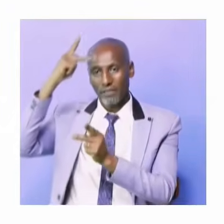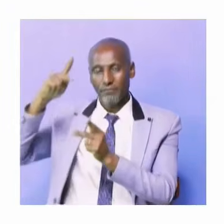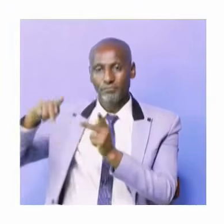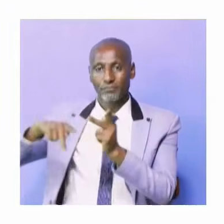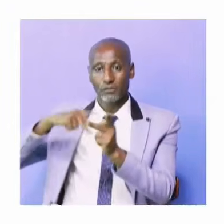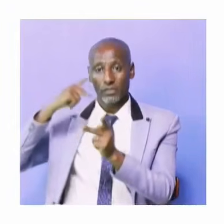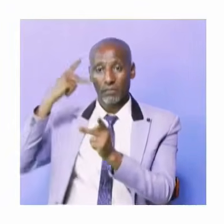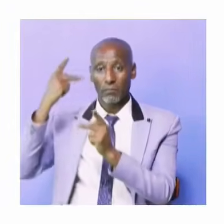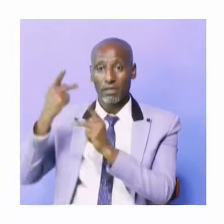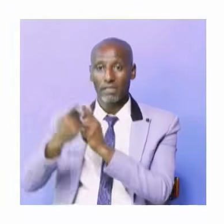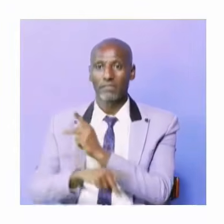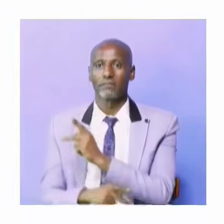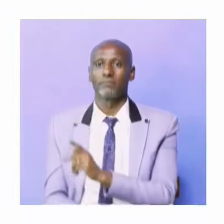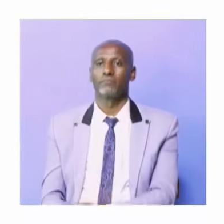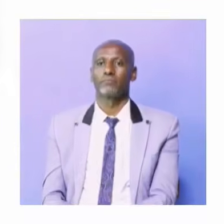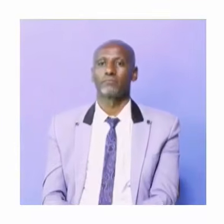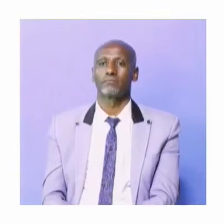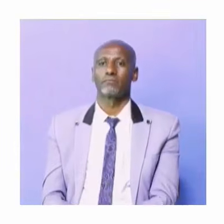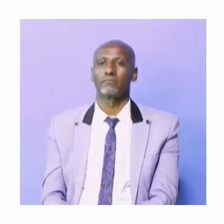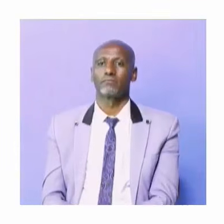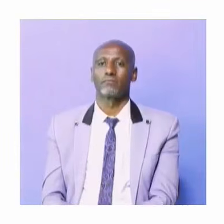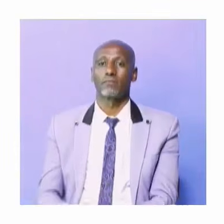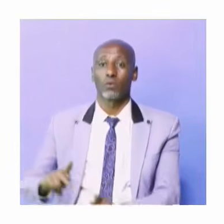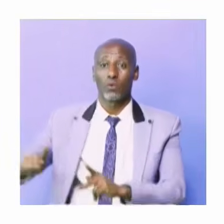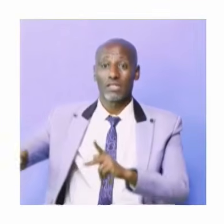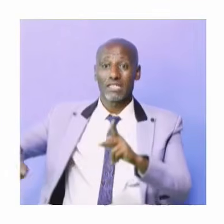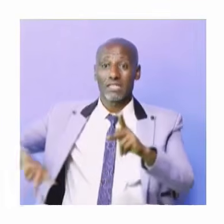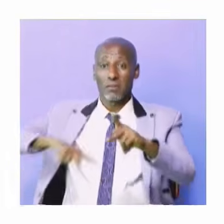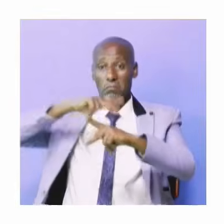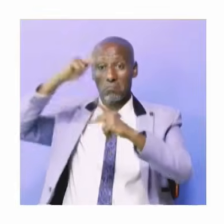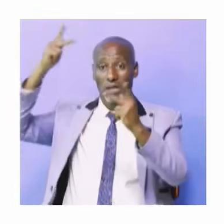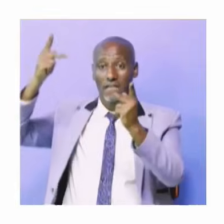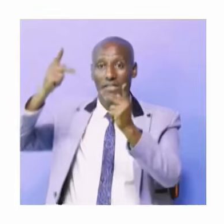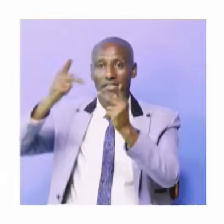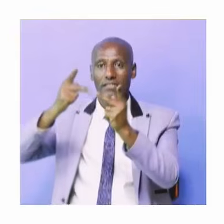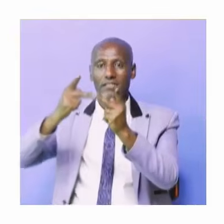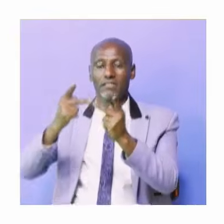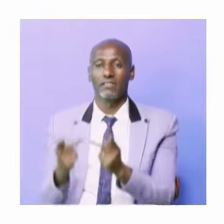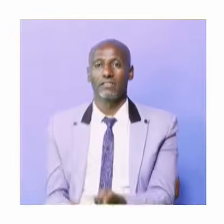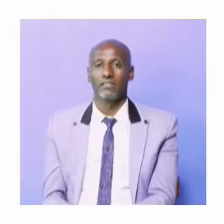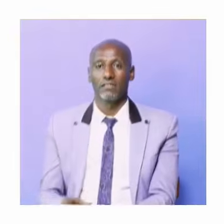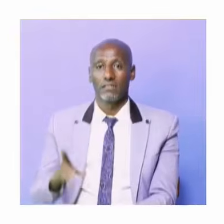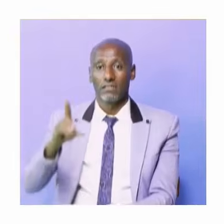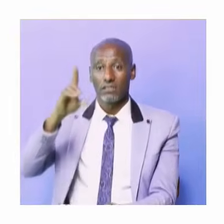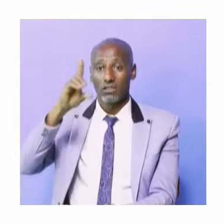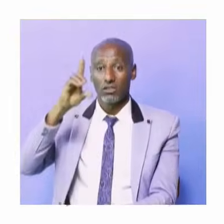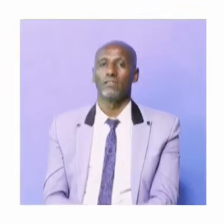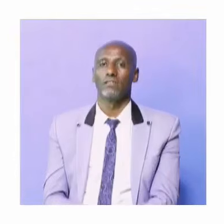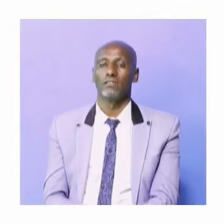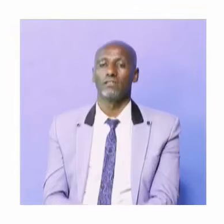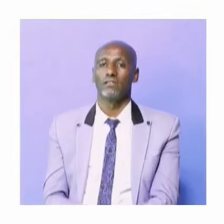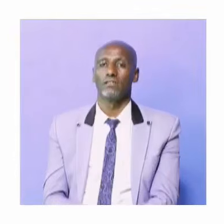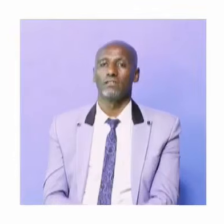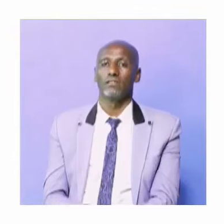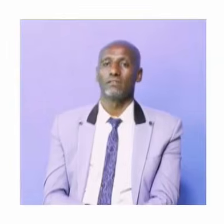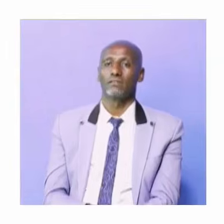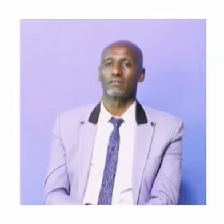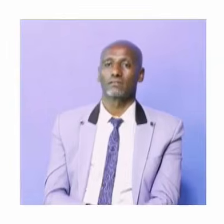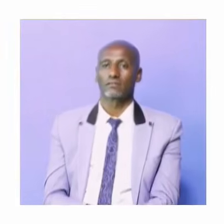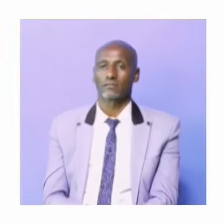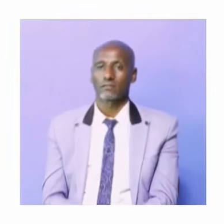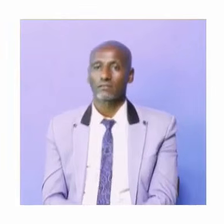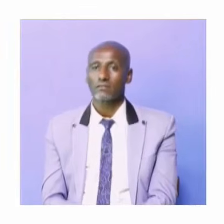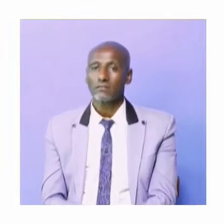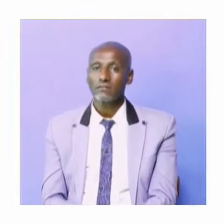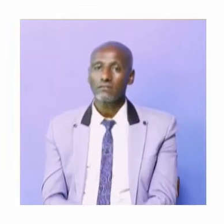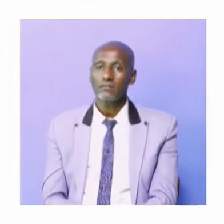Look, do you visit Unity Park? What do we have here? Do, just like the form. Then we